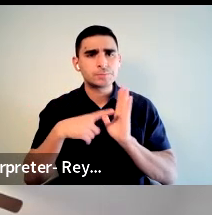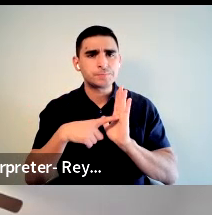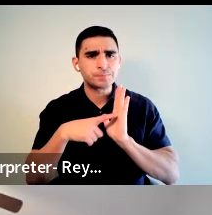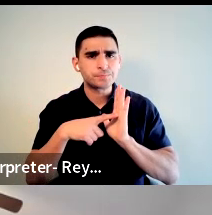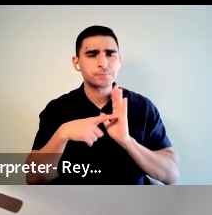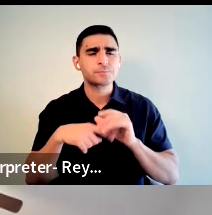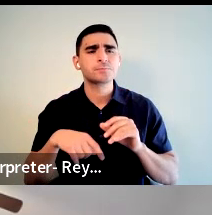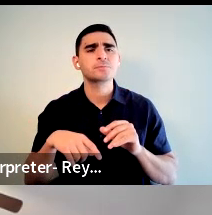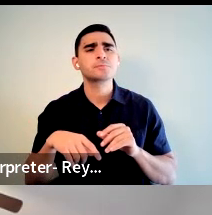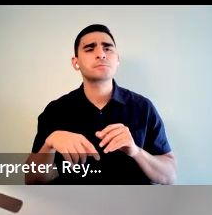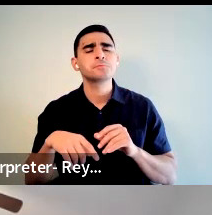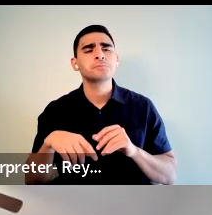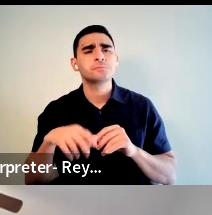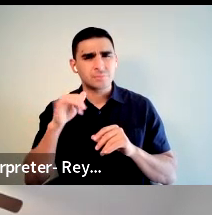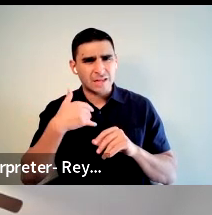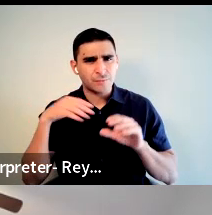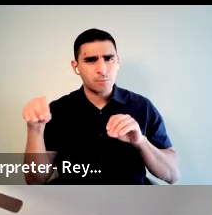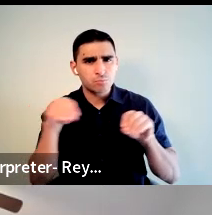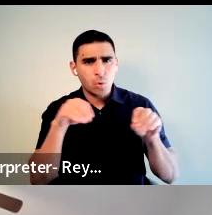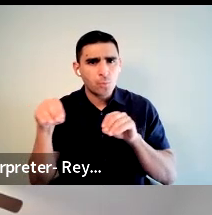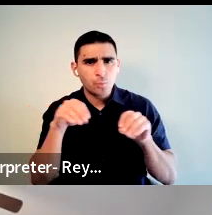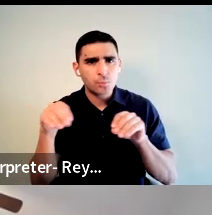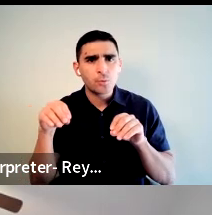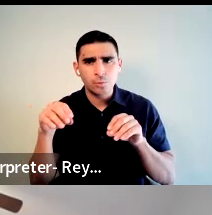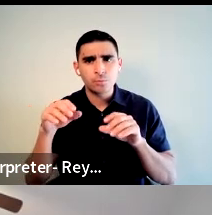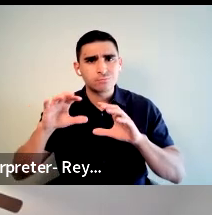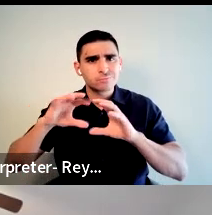mobile unit. Is that available in Nederland?